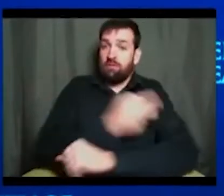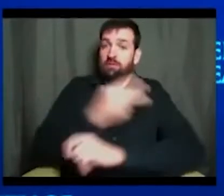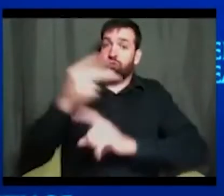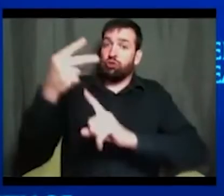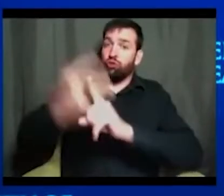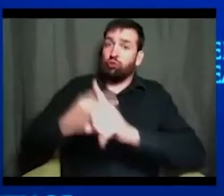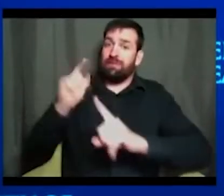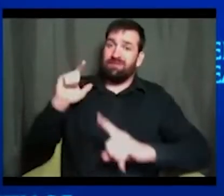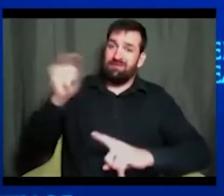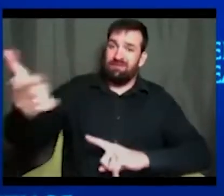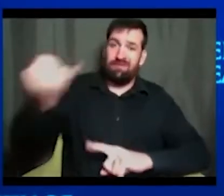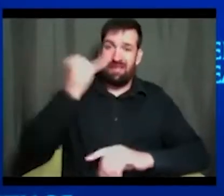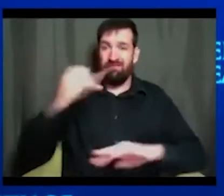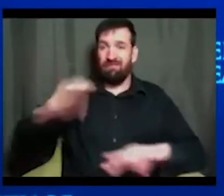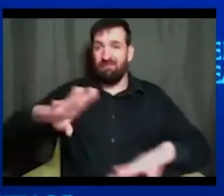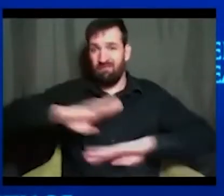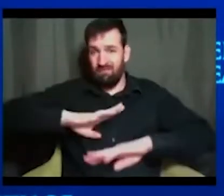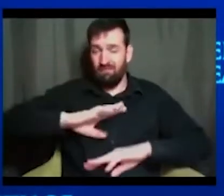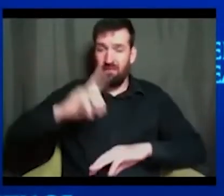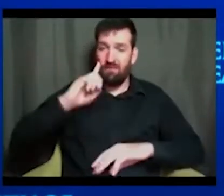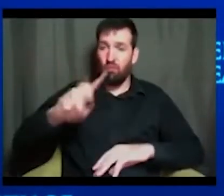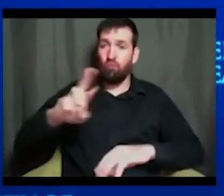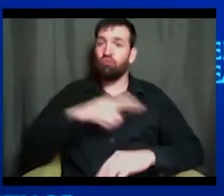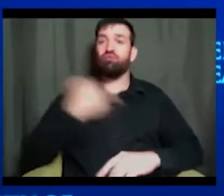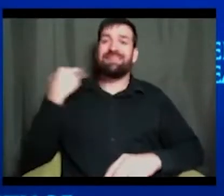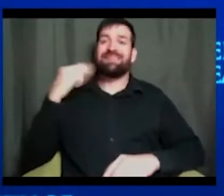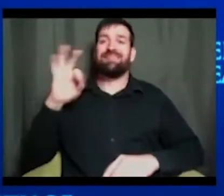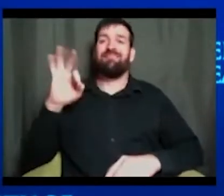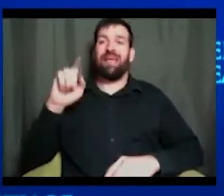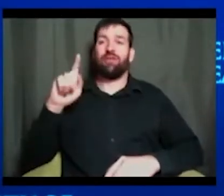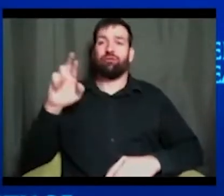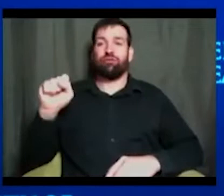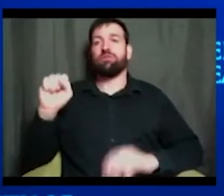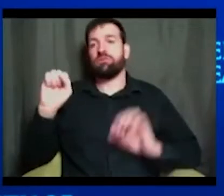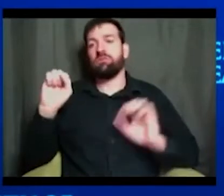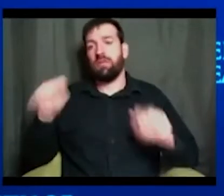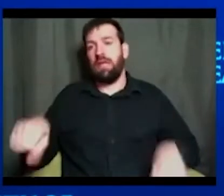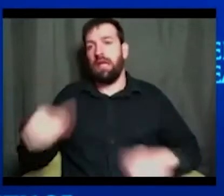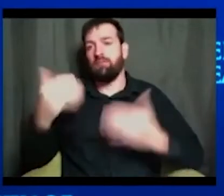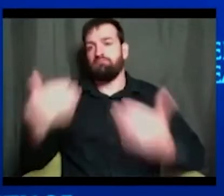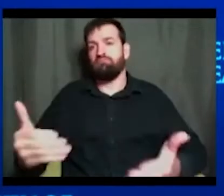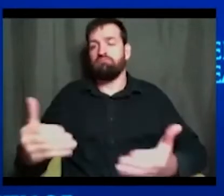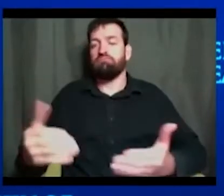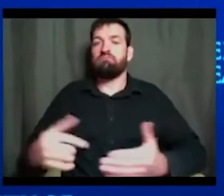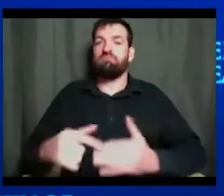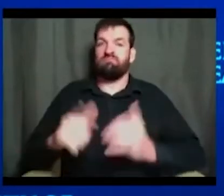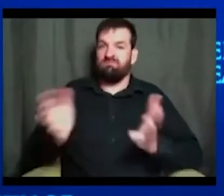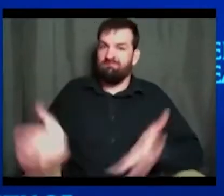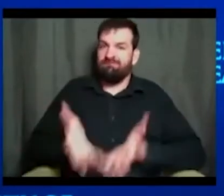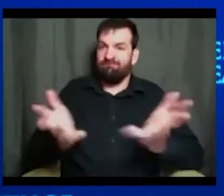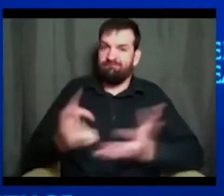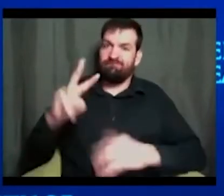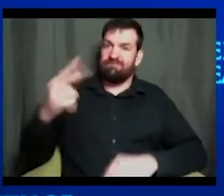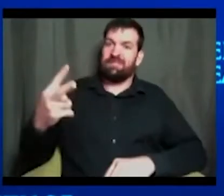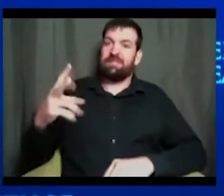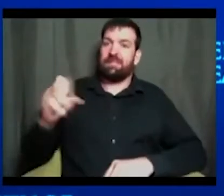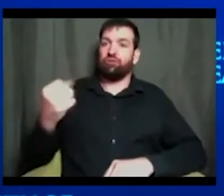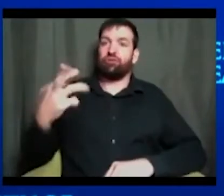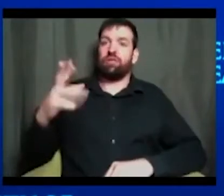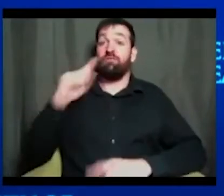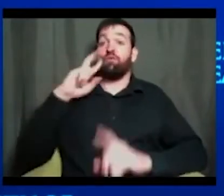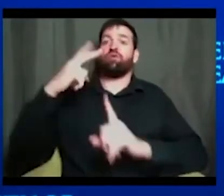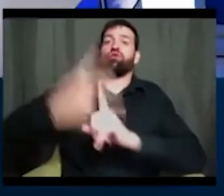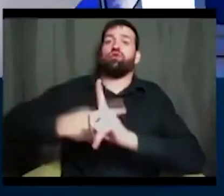the criteria and have risk factors can certainly get it. So we are pushing those second shots 2 months after for folks with. Yep, but I